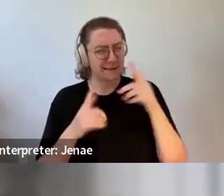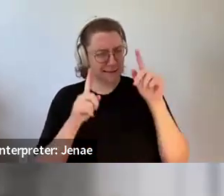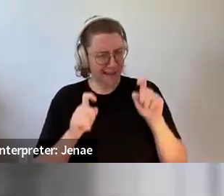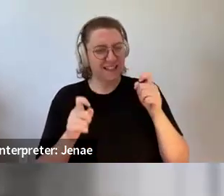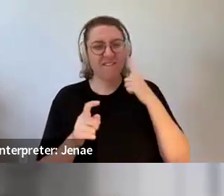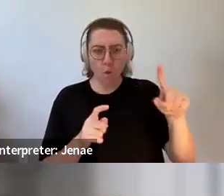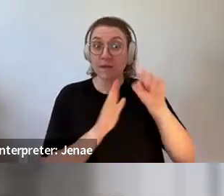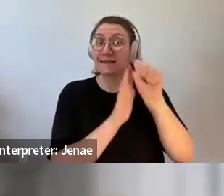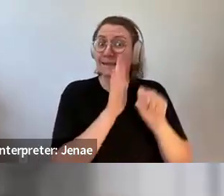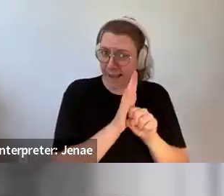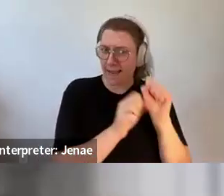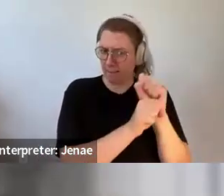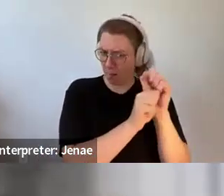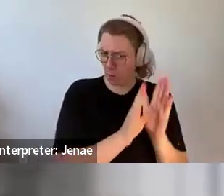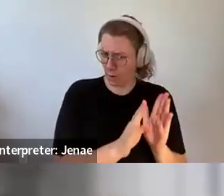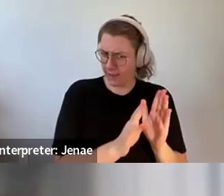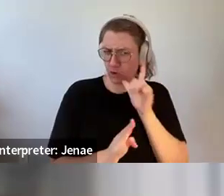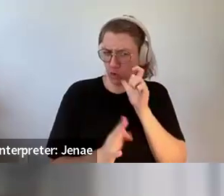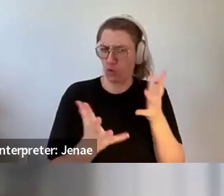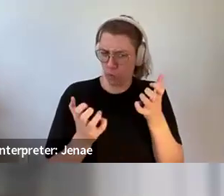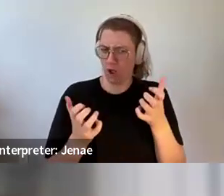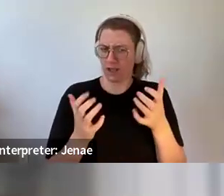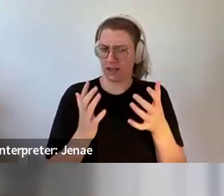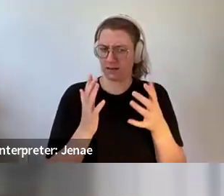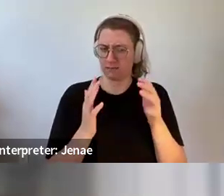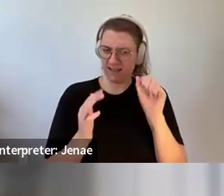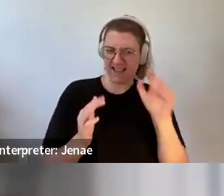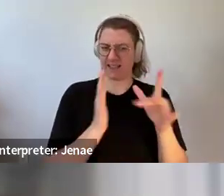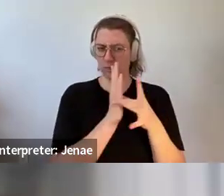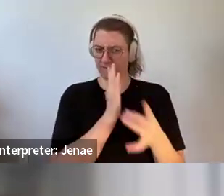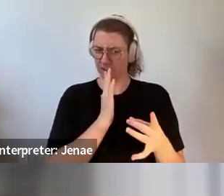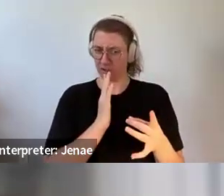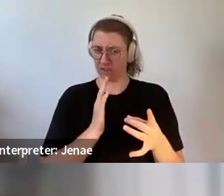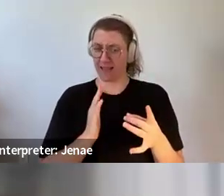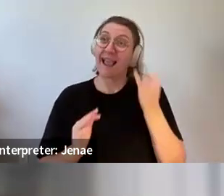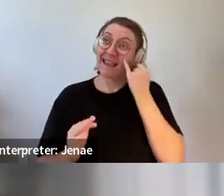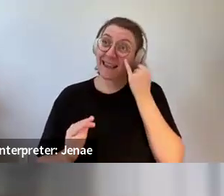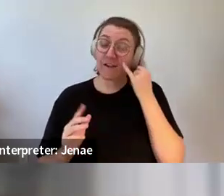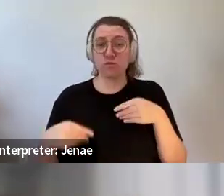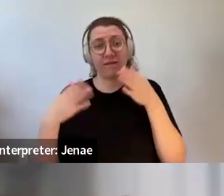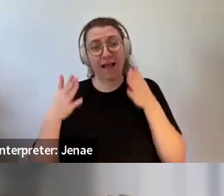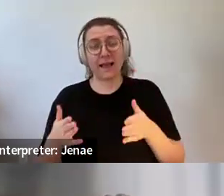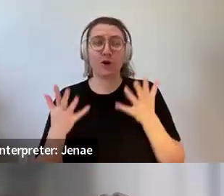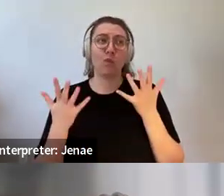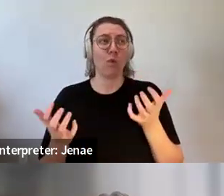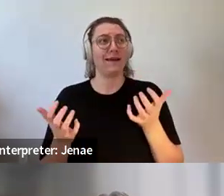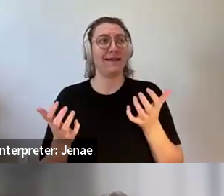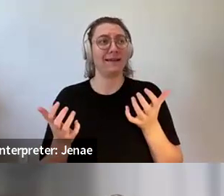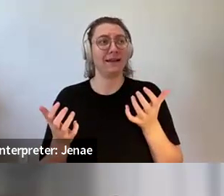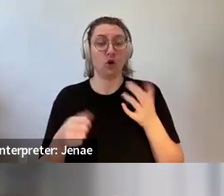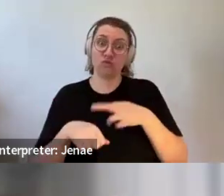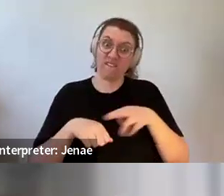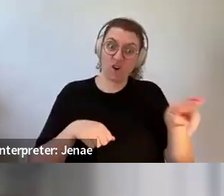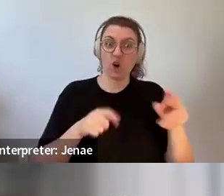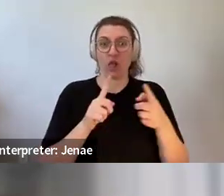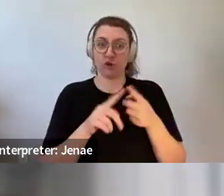employees that might want to have ASL proficiency. Would you be able to, if a provider wanted a referral to